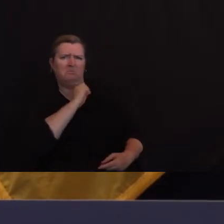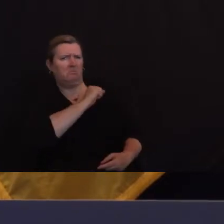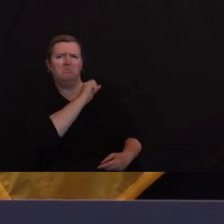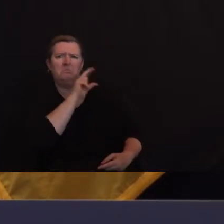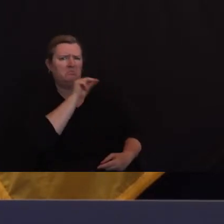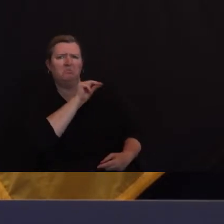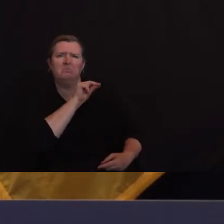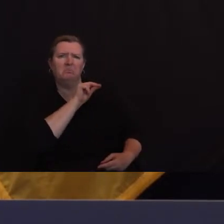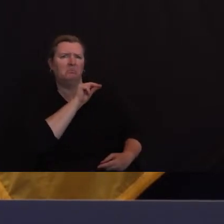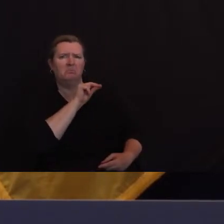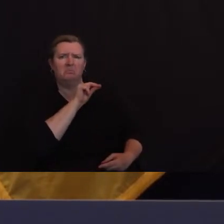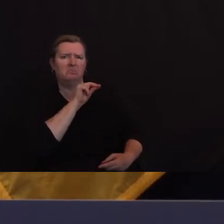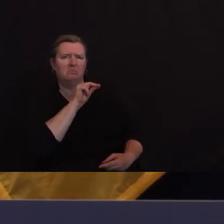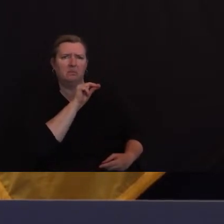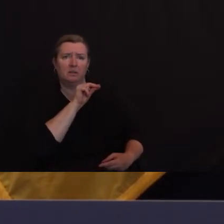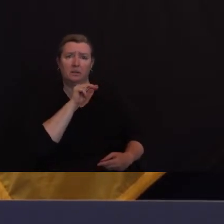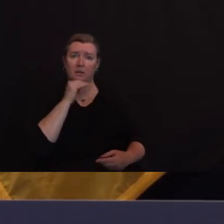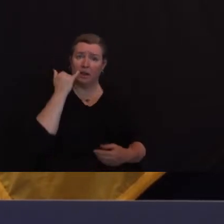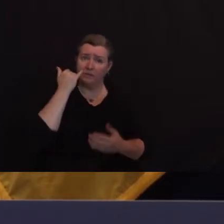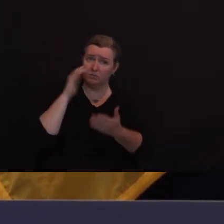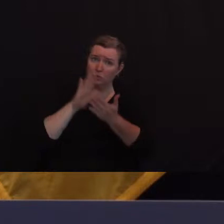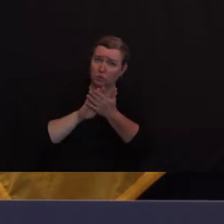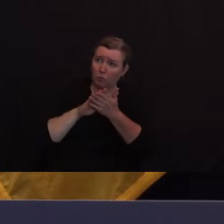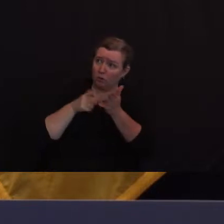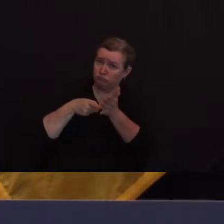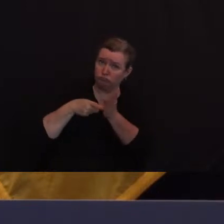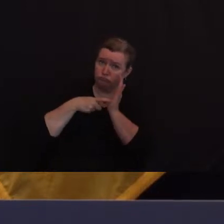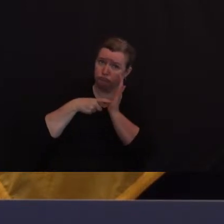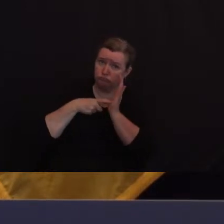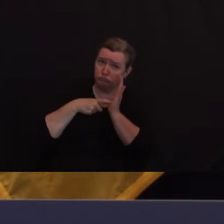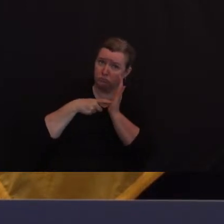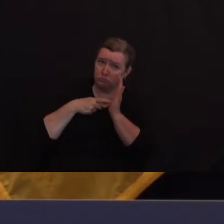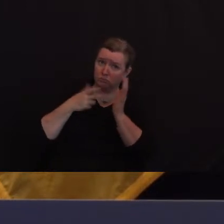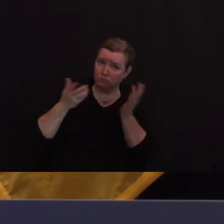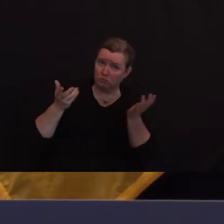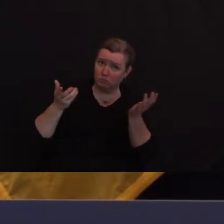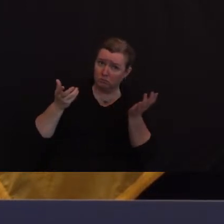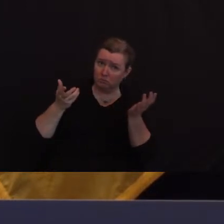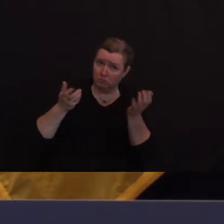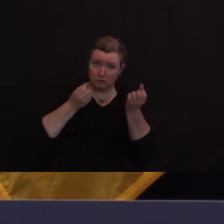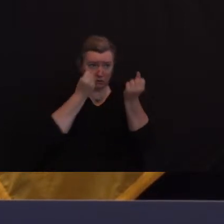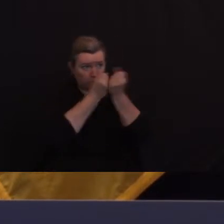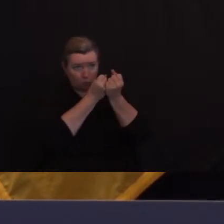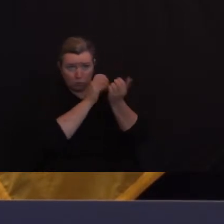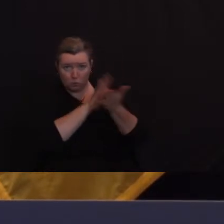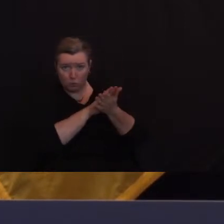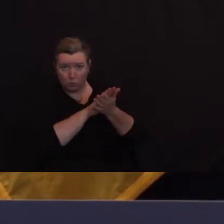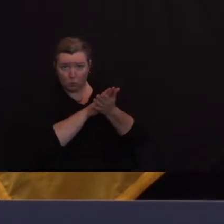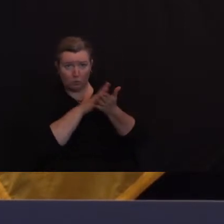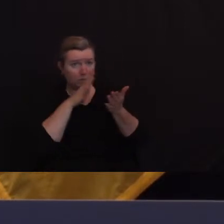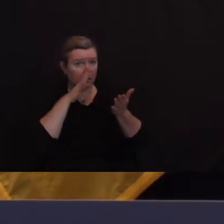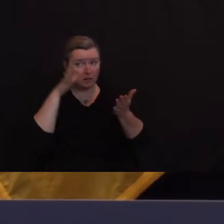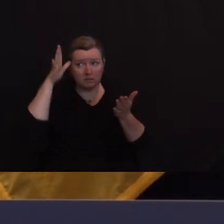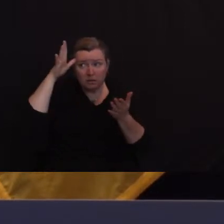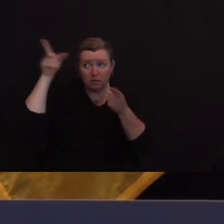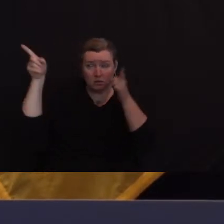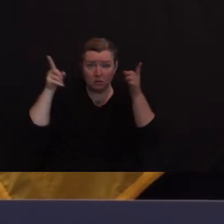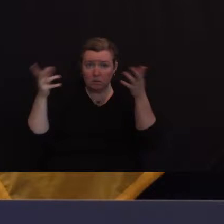that decides to mandate it? Do you support those policies? Thank you for all. Can I go in reverse